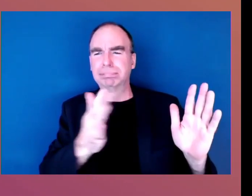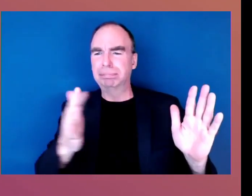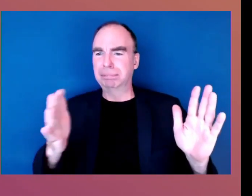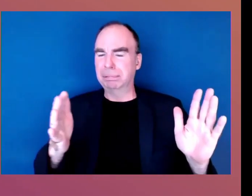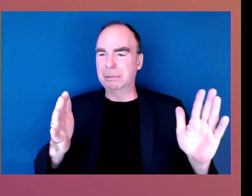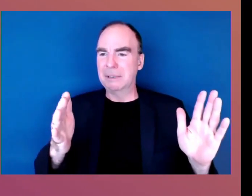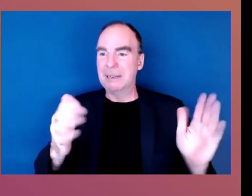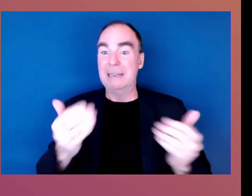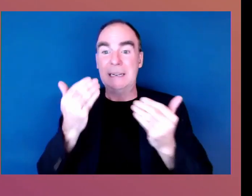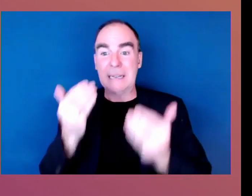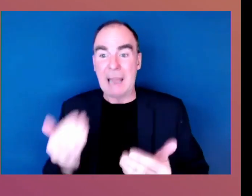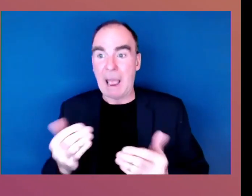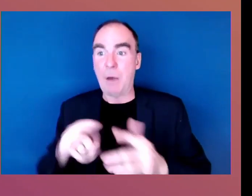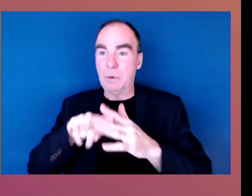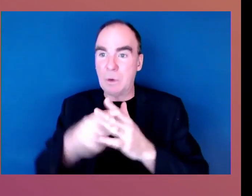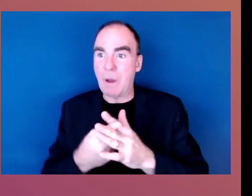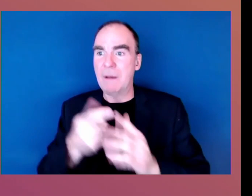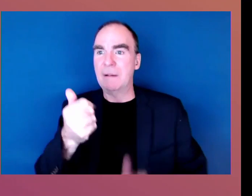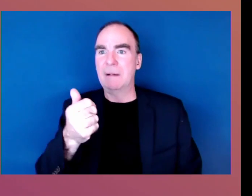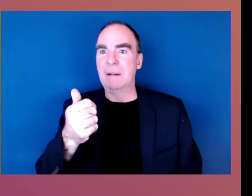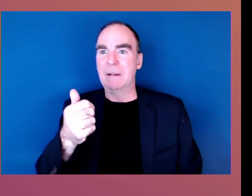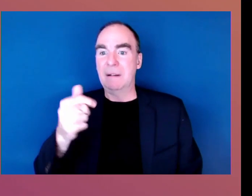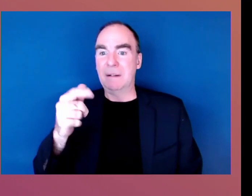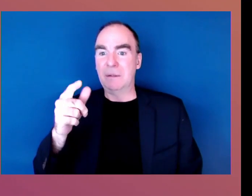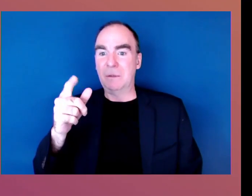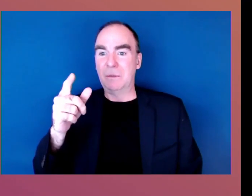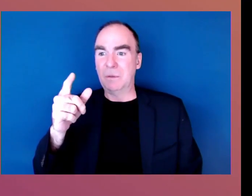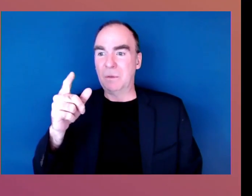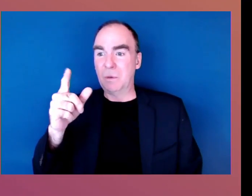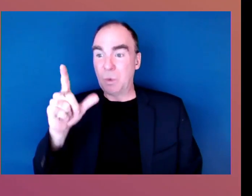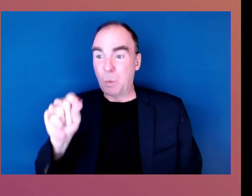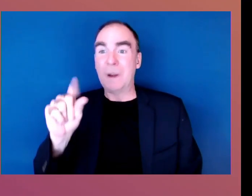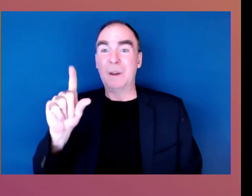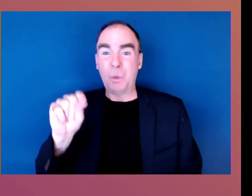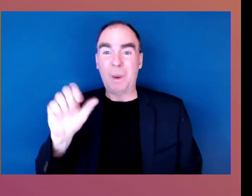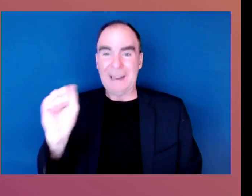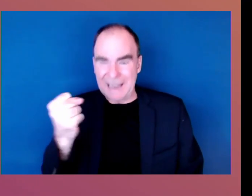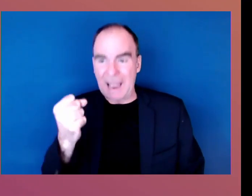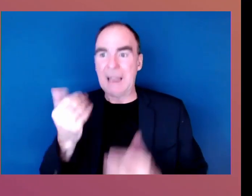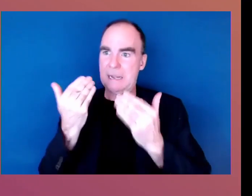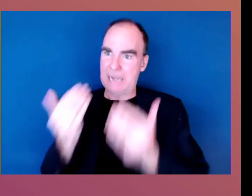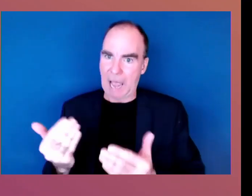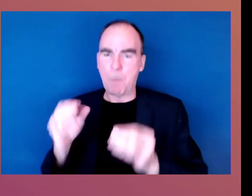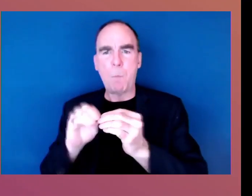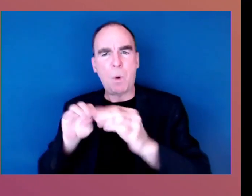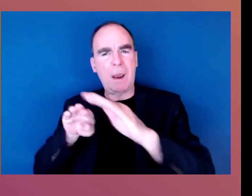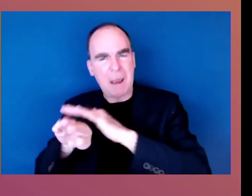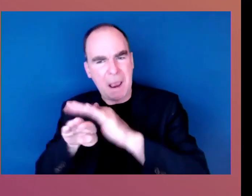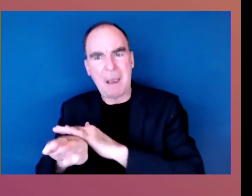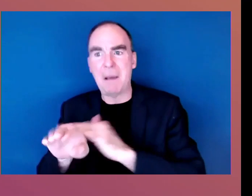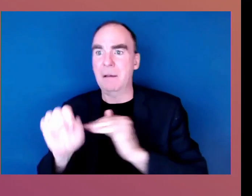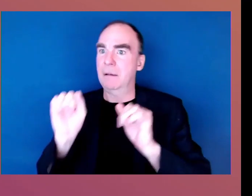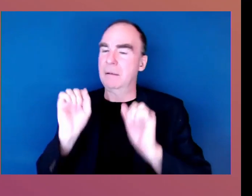articles, follow the SNS information, anywhere, anytime without a vision. There is no problem to check bank